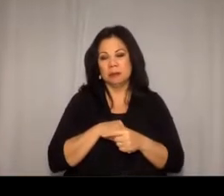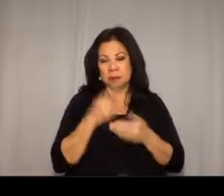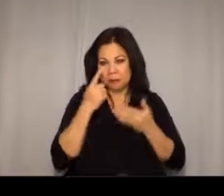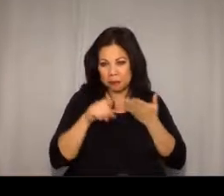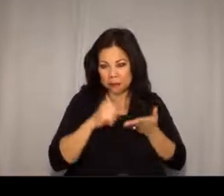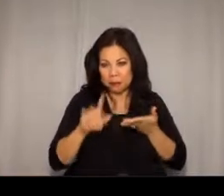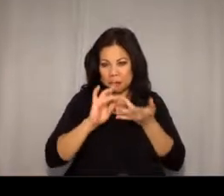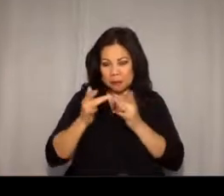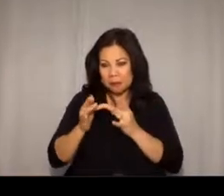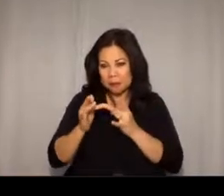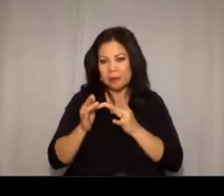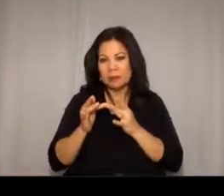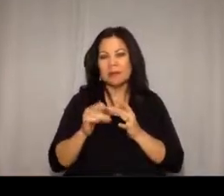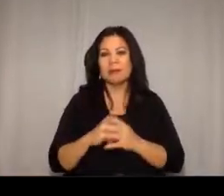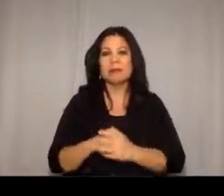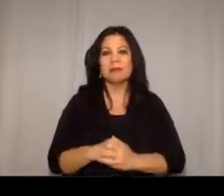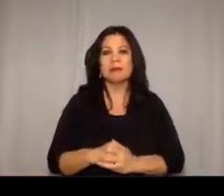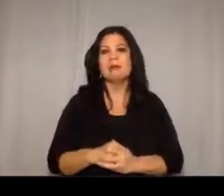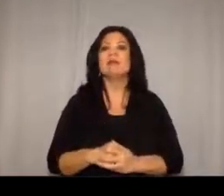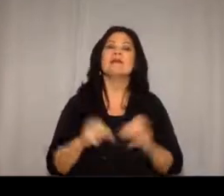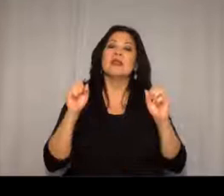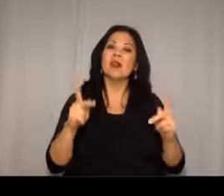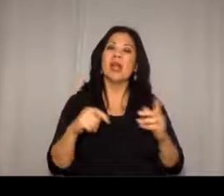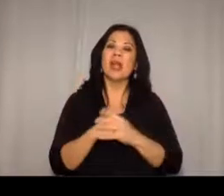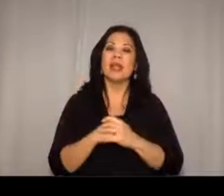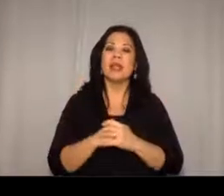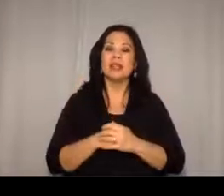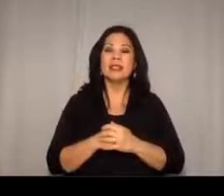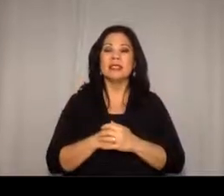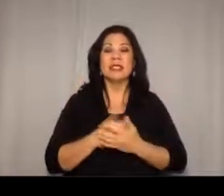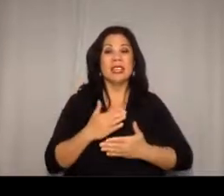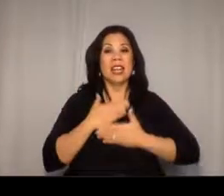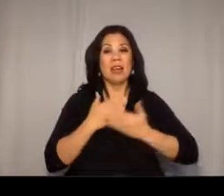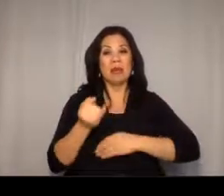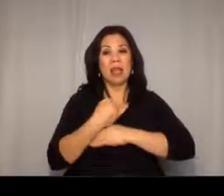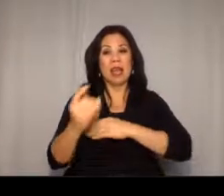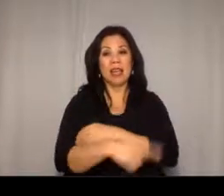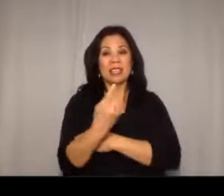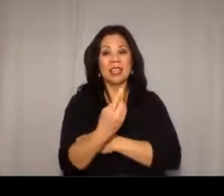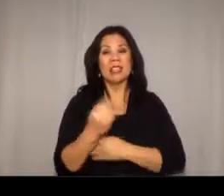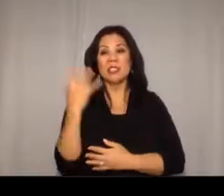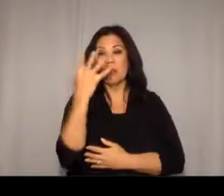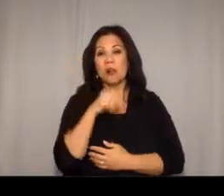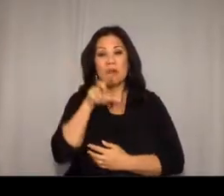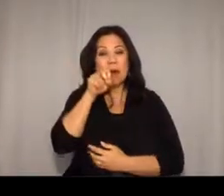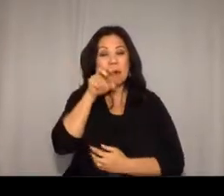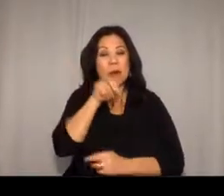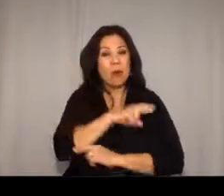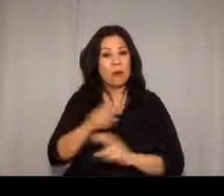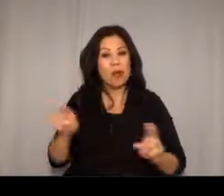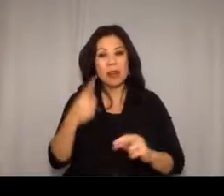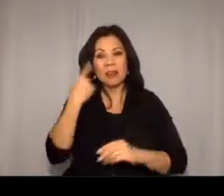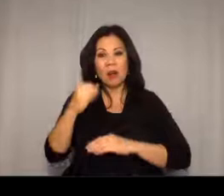artprojectsforkids.org. The woman's name is Kathy. All right, guys, happy Island Day. Here's our beautiful parrot all ready for